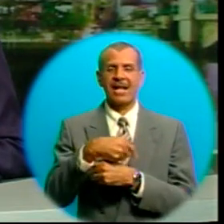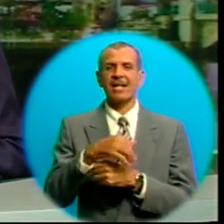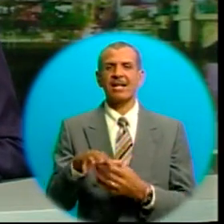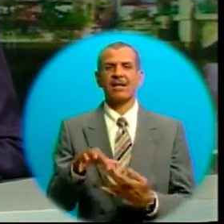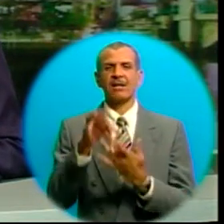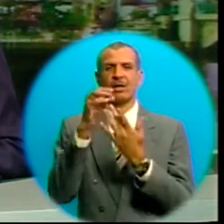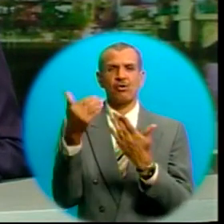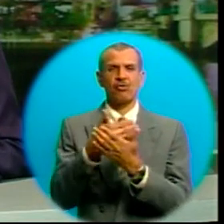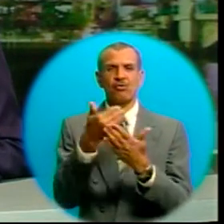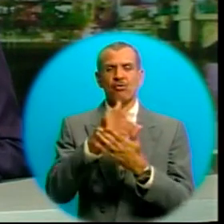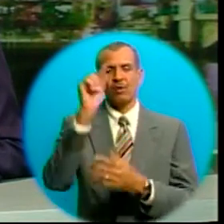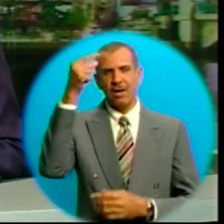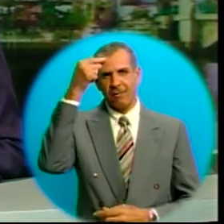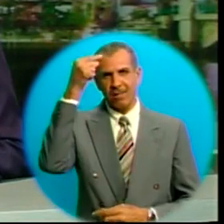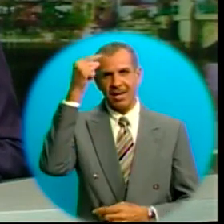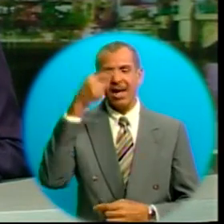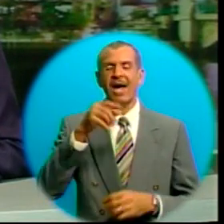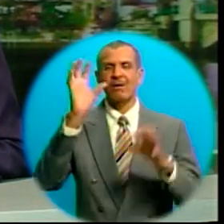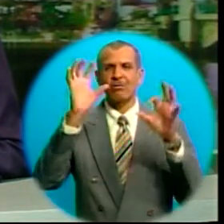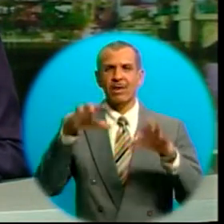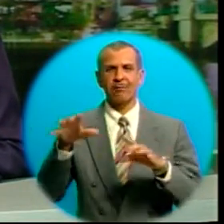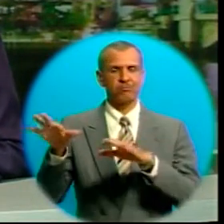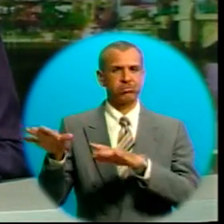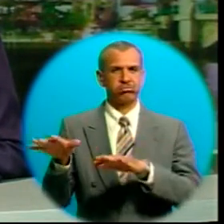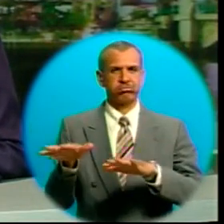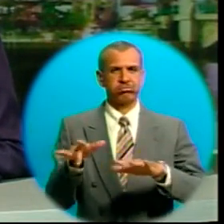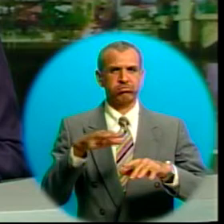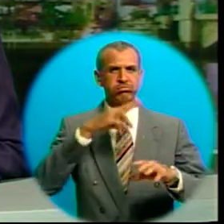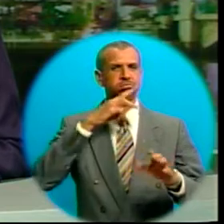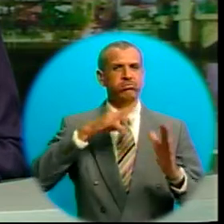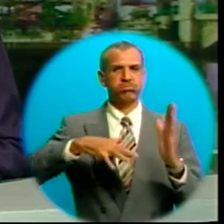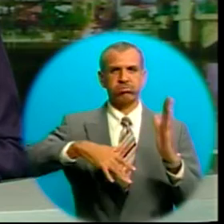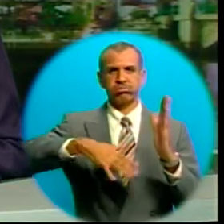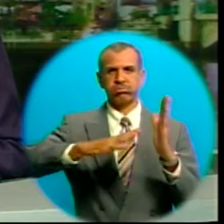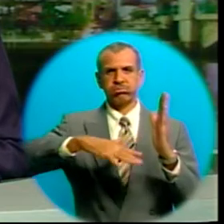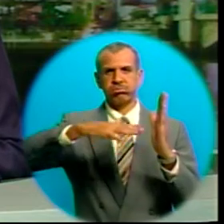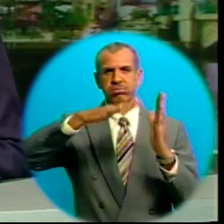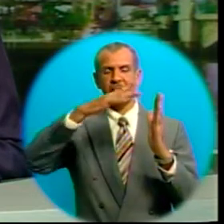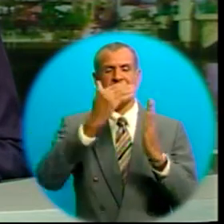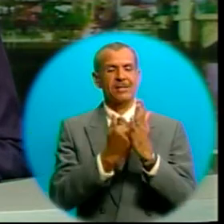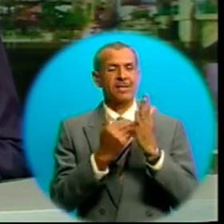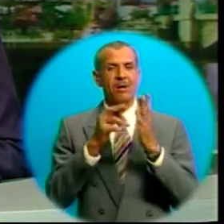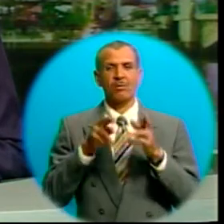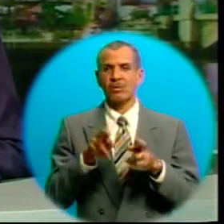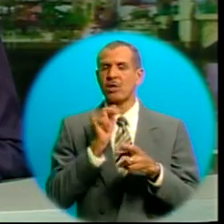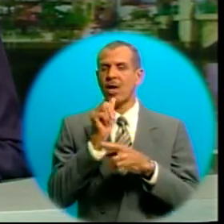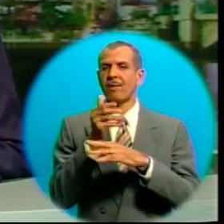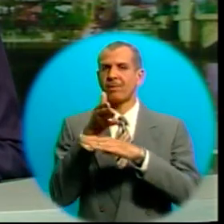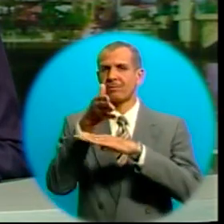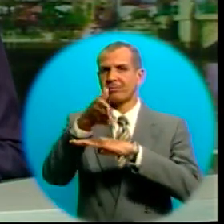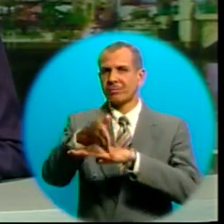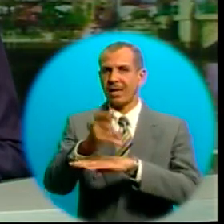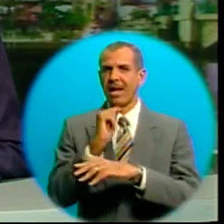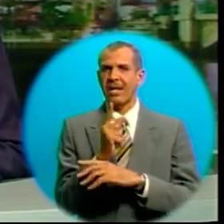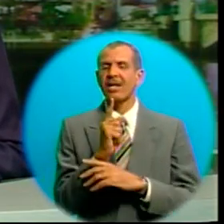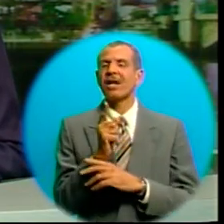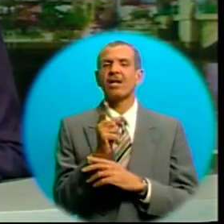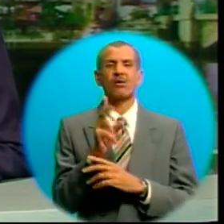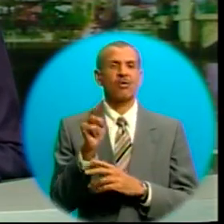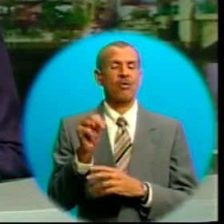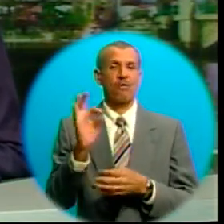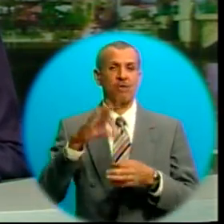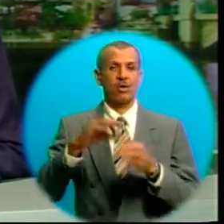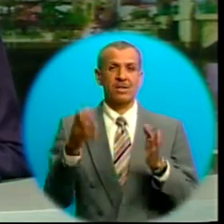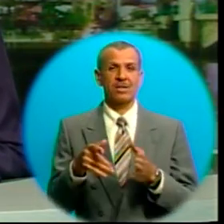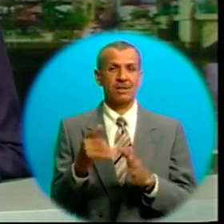new government. The rains left many streets flooded and some roads impassable, and at many polling stations there were no signs of voters in